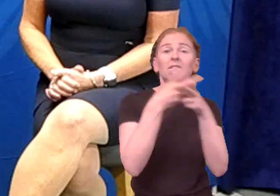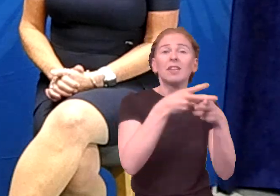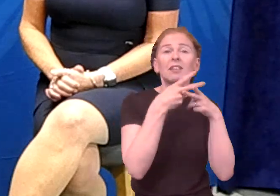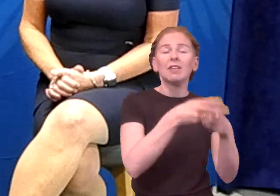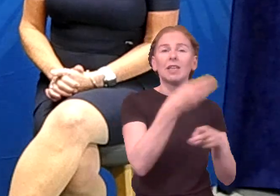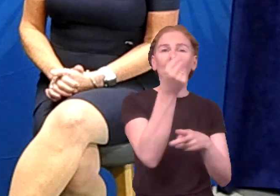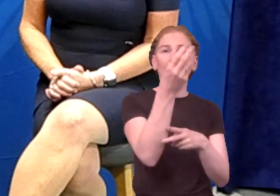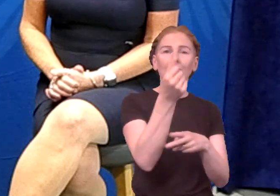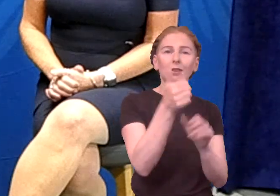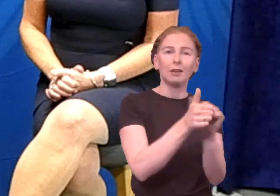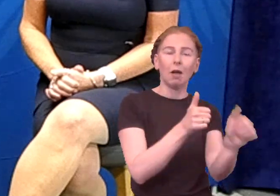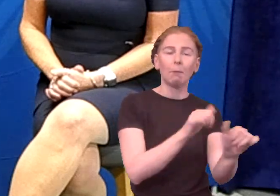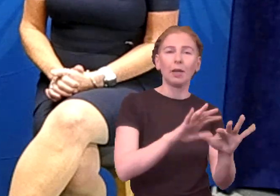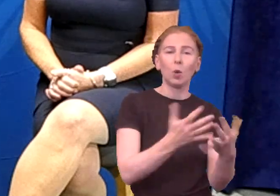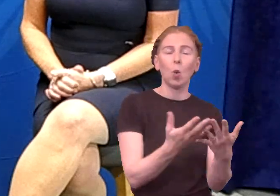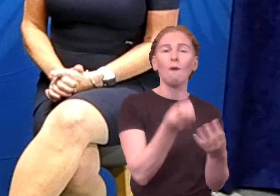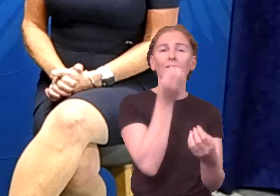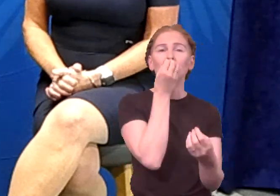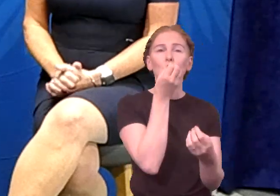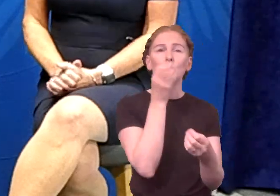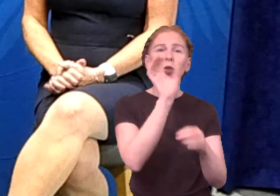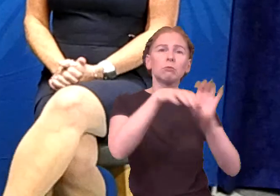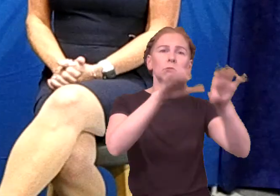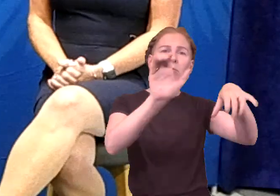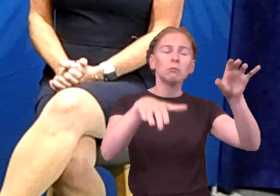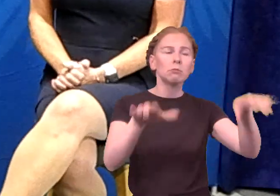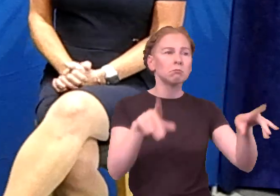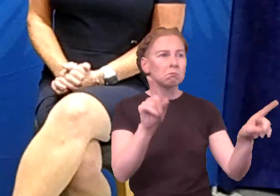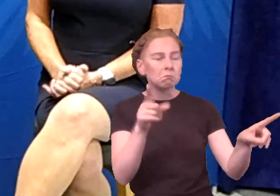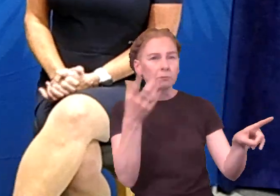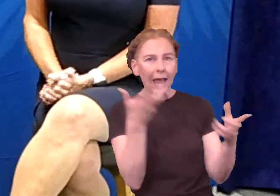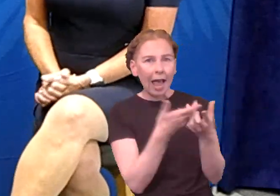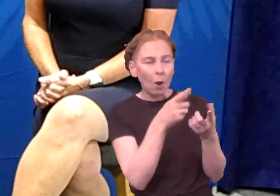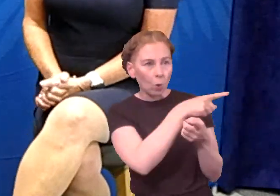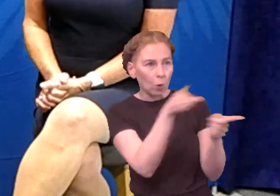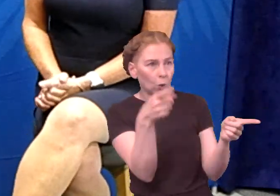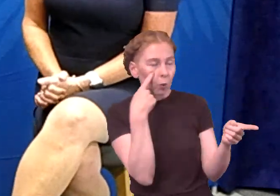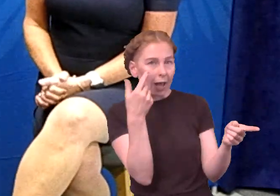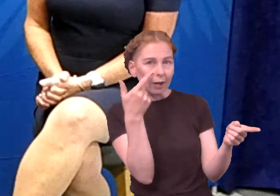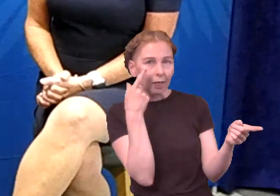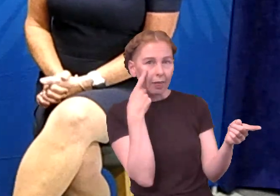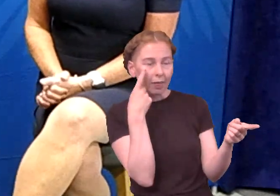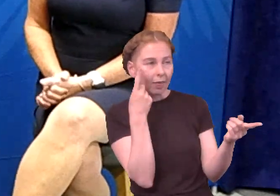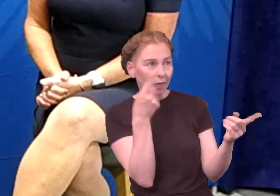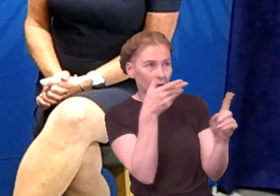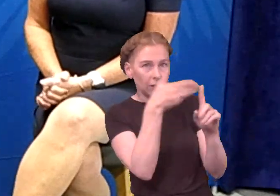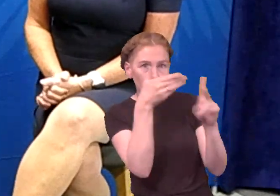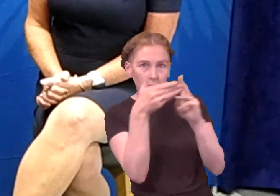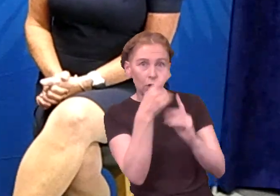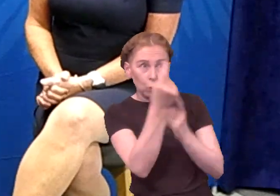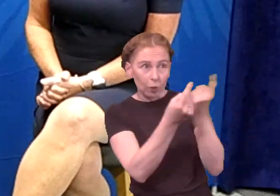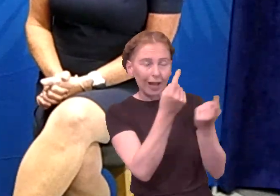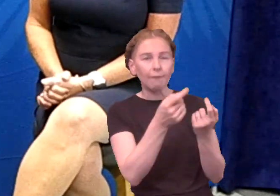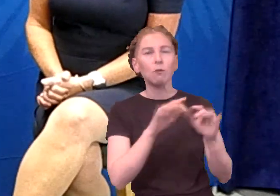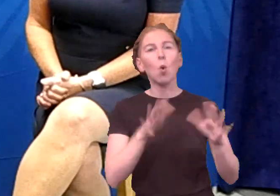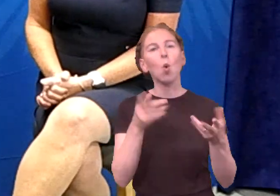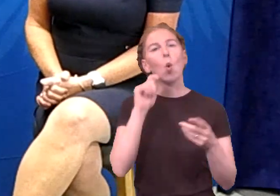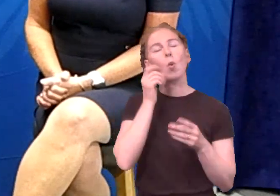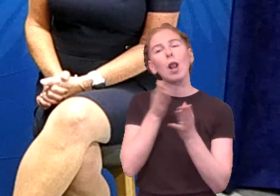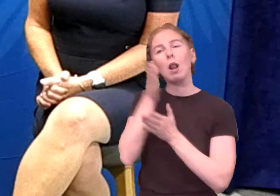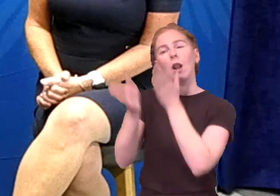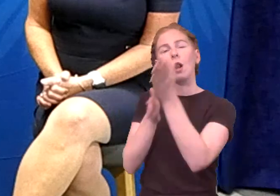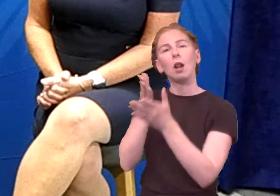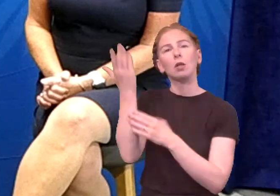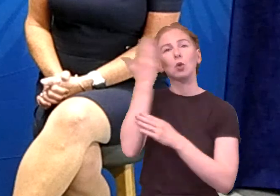and just giving them some advice about what they can look out for and how to report that to us. We'll also have educational inputs to schools and